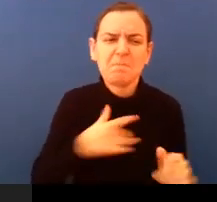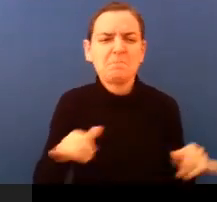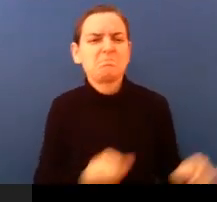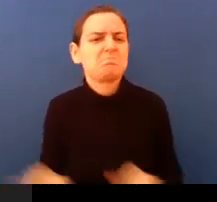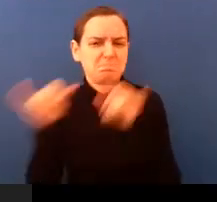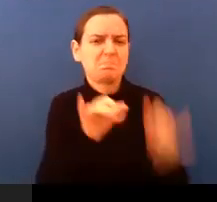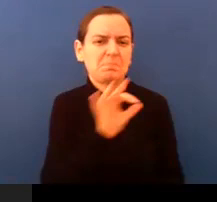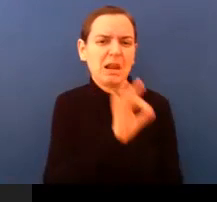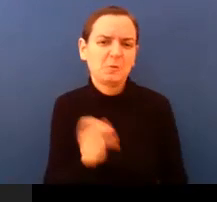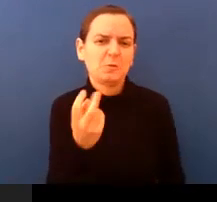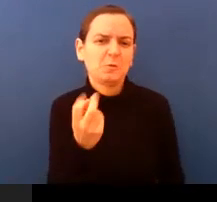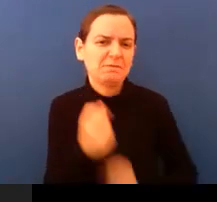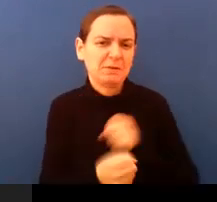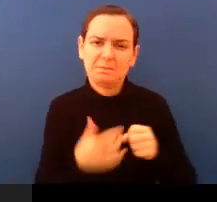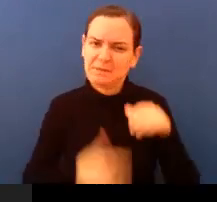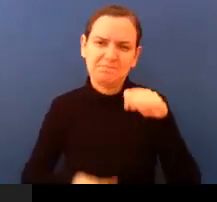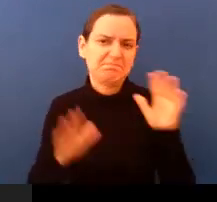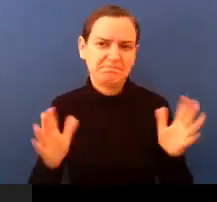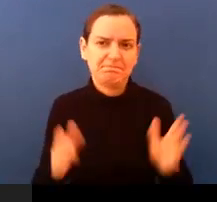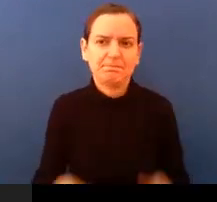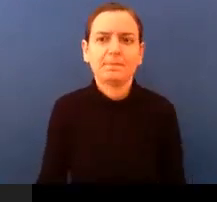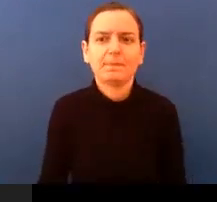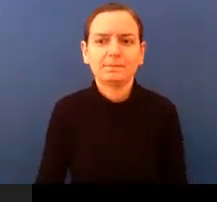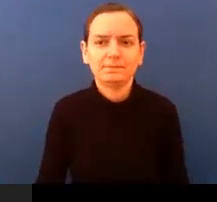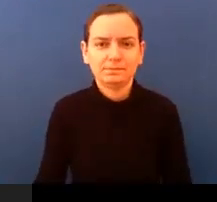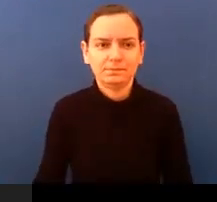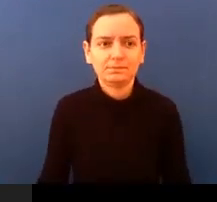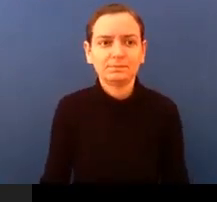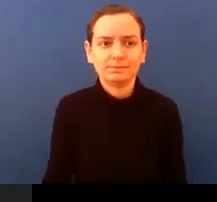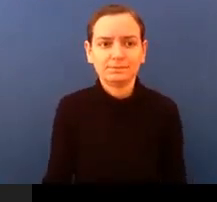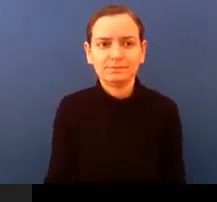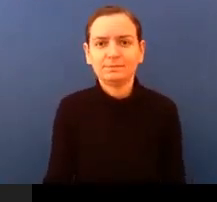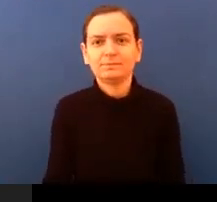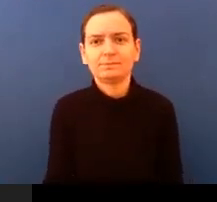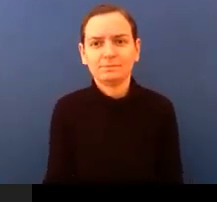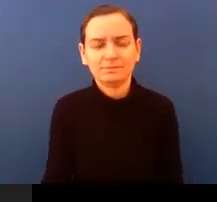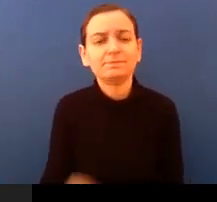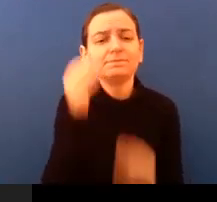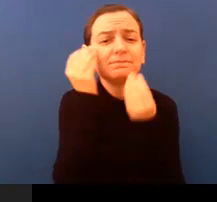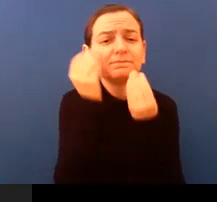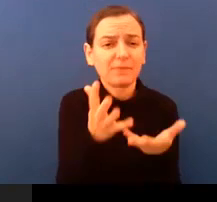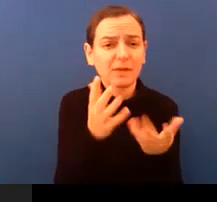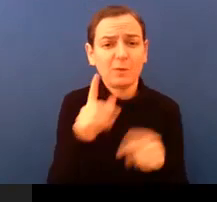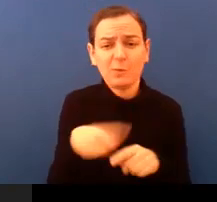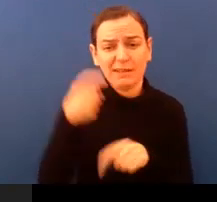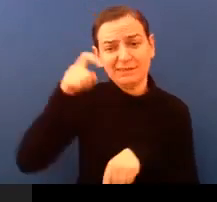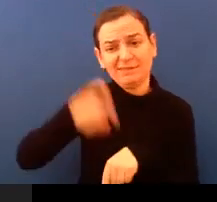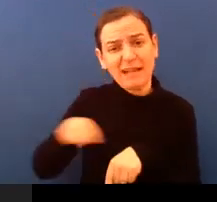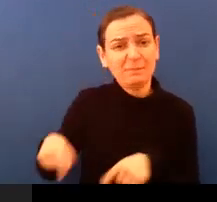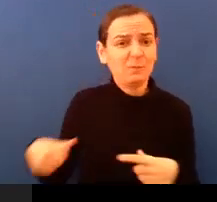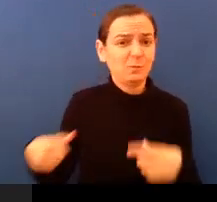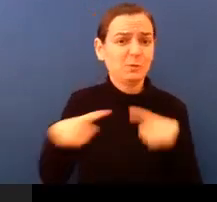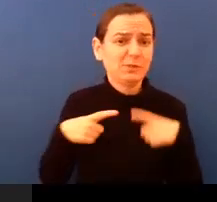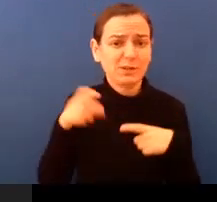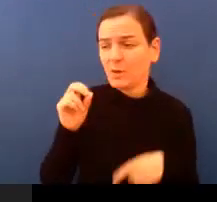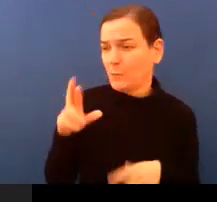Some personal considerations. Again, why do I want a guide dog? I want a pet. Wanting a pet is